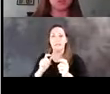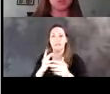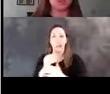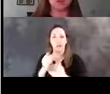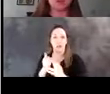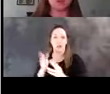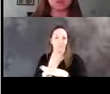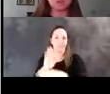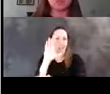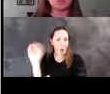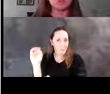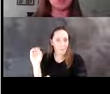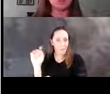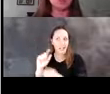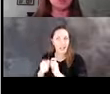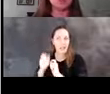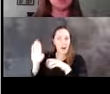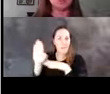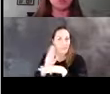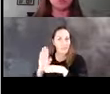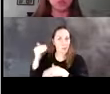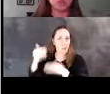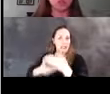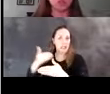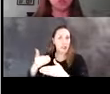business procedures to create real change.